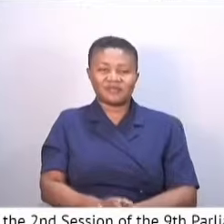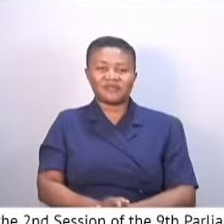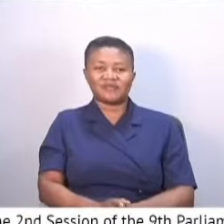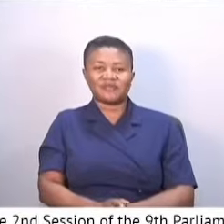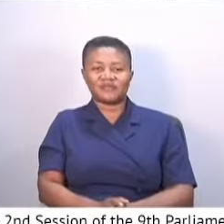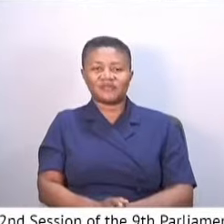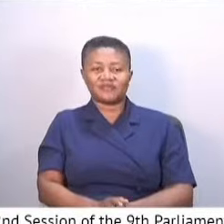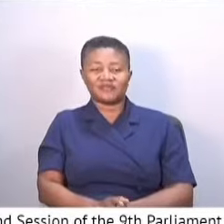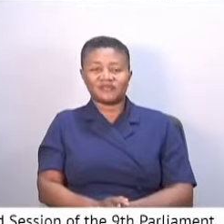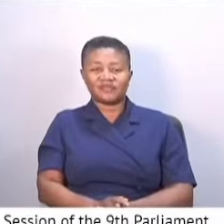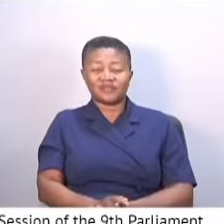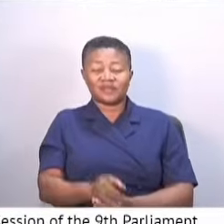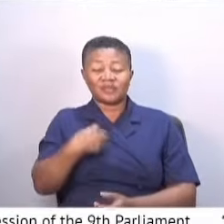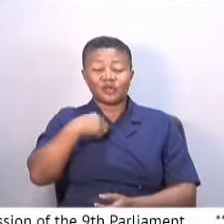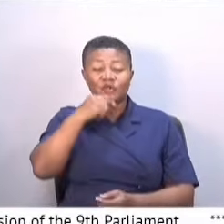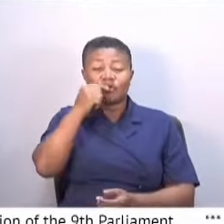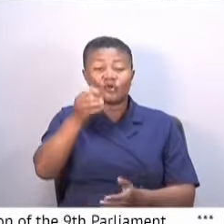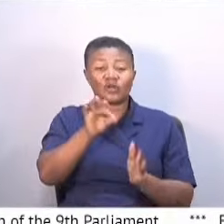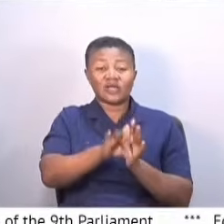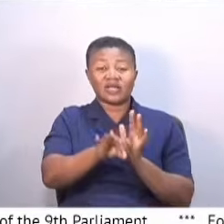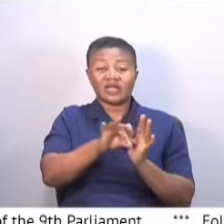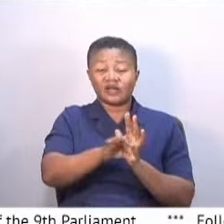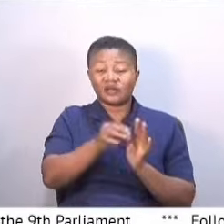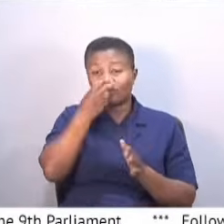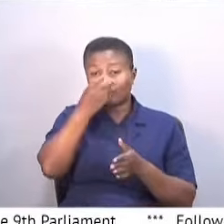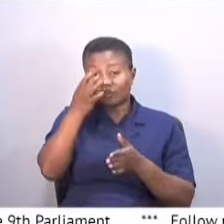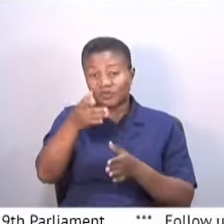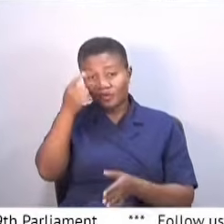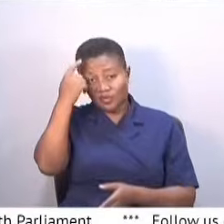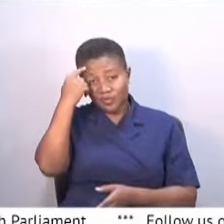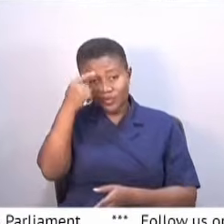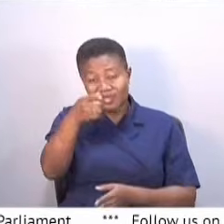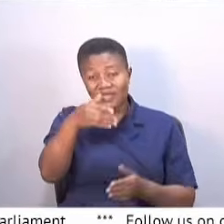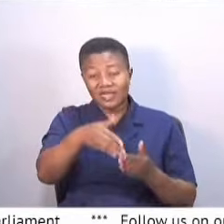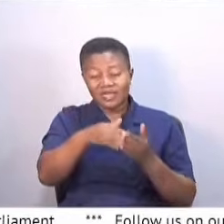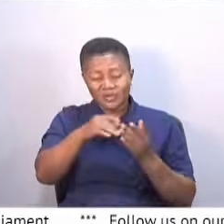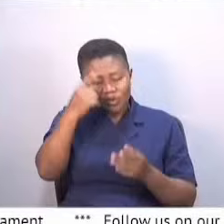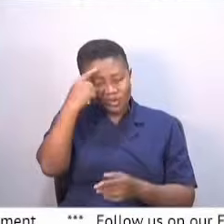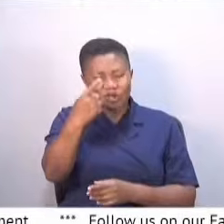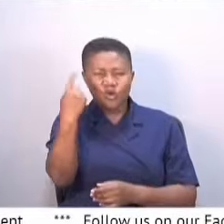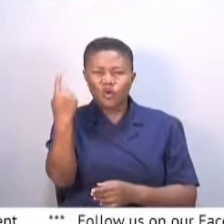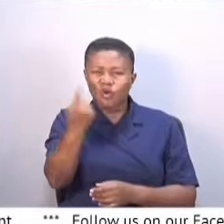But I didn't come, Mr. Speaker, because I specifically said Mr. Speaker was very punctual.